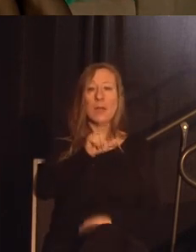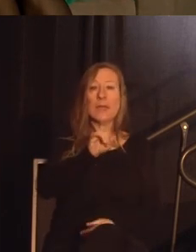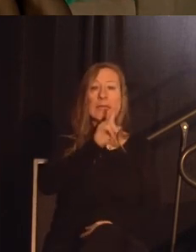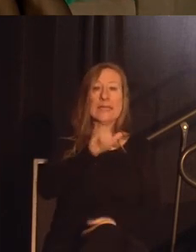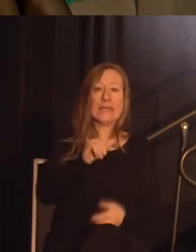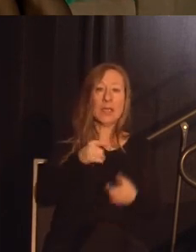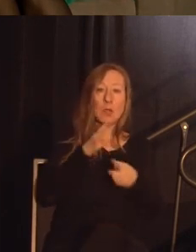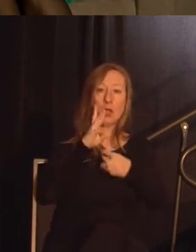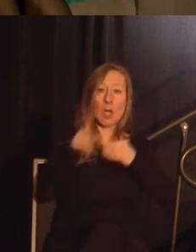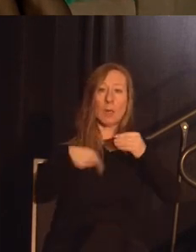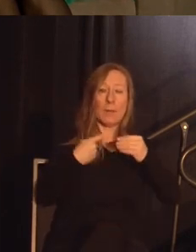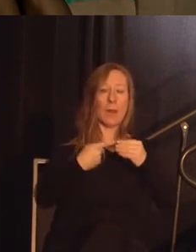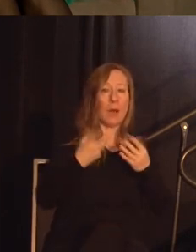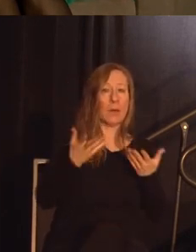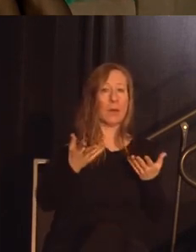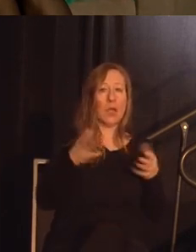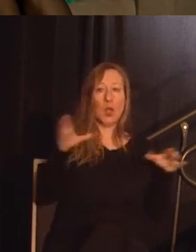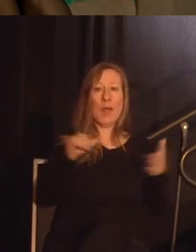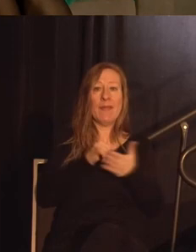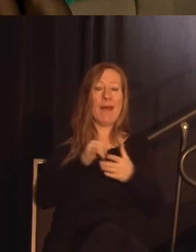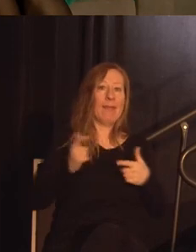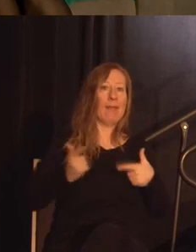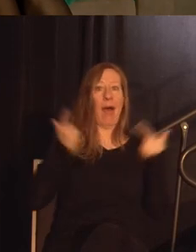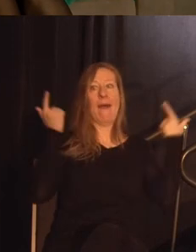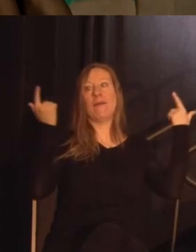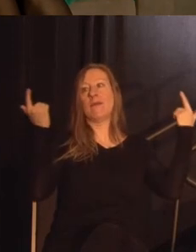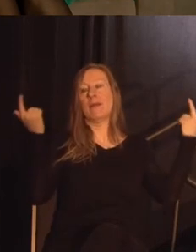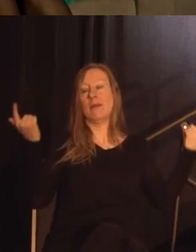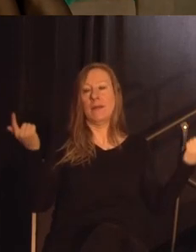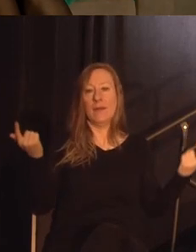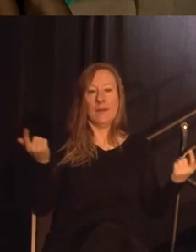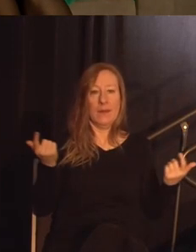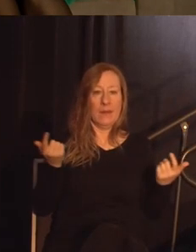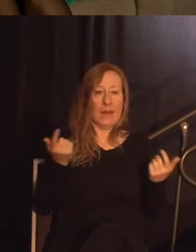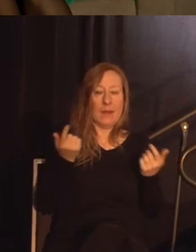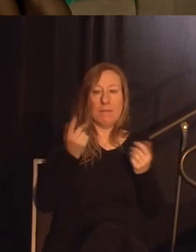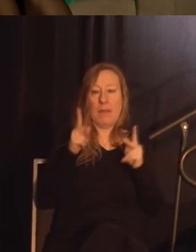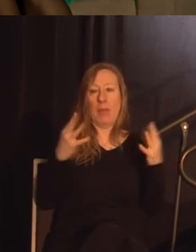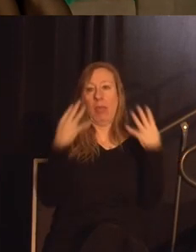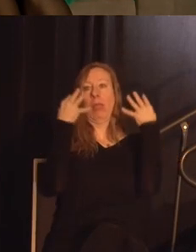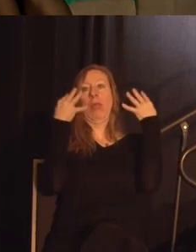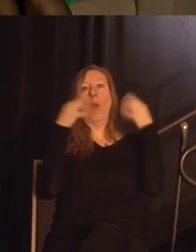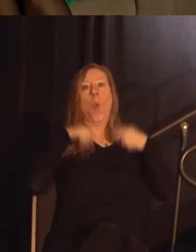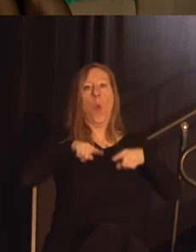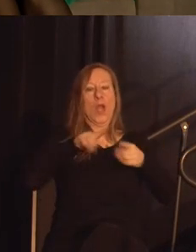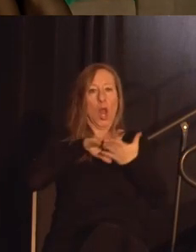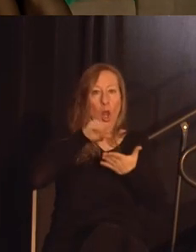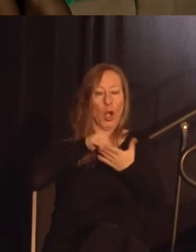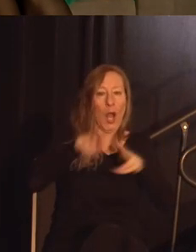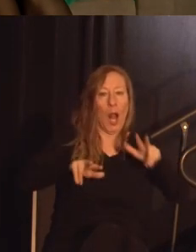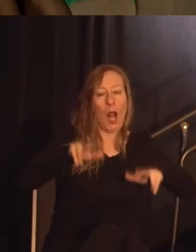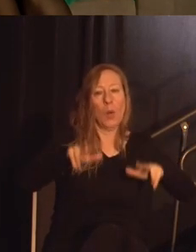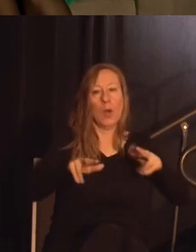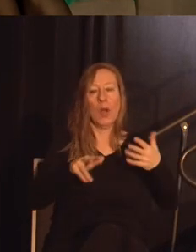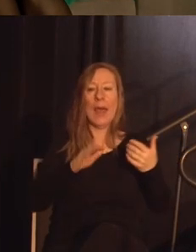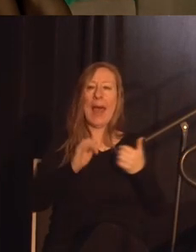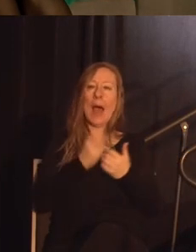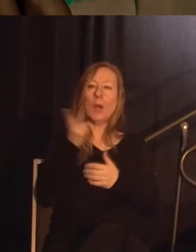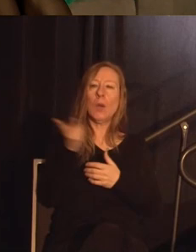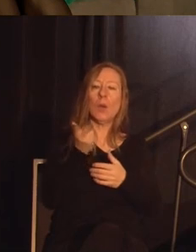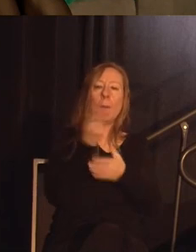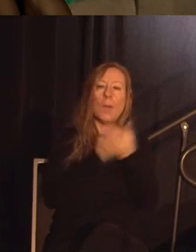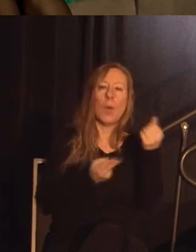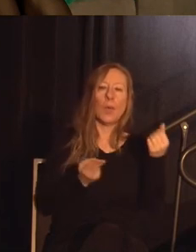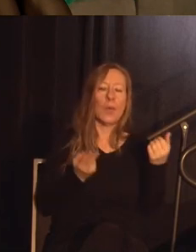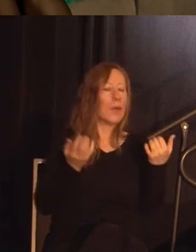referenced like sort of doing that live in front of a lot of people as you were learning how to do that. How do you both manage this line for